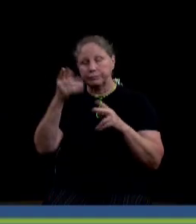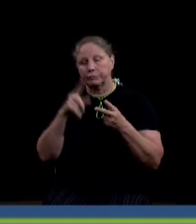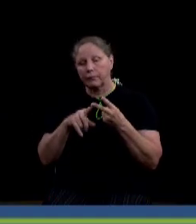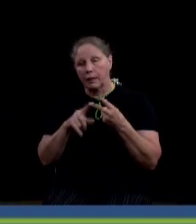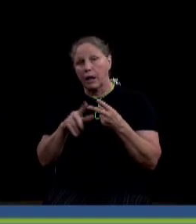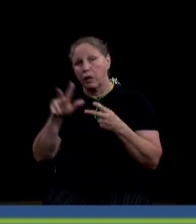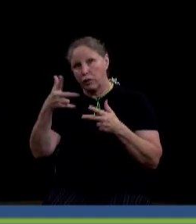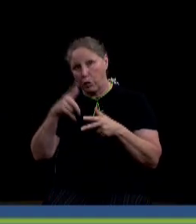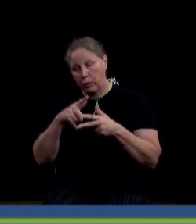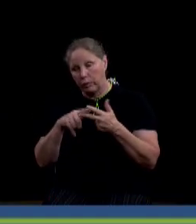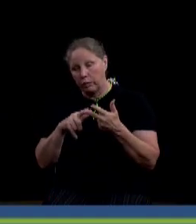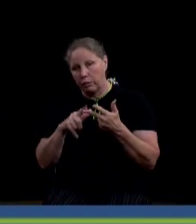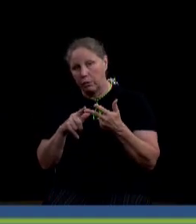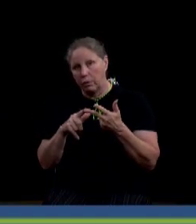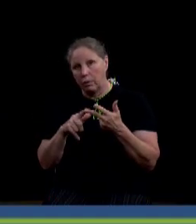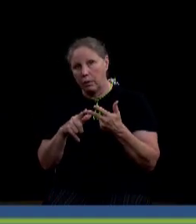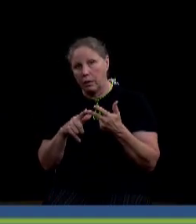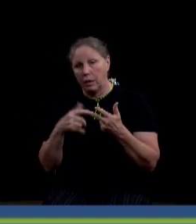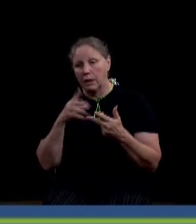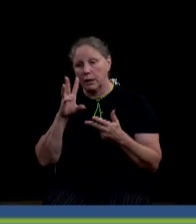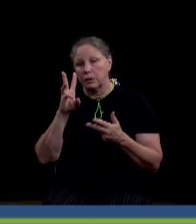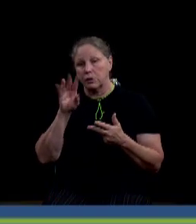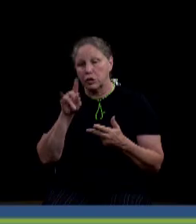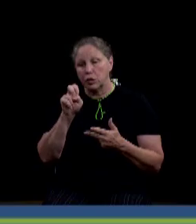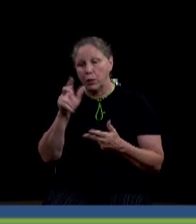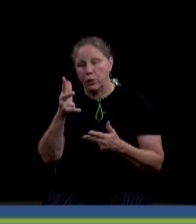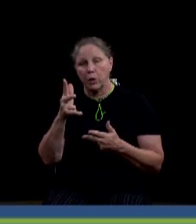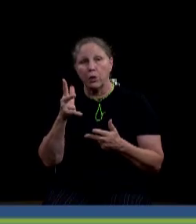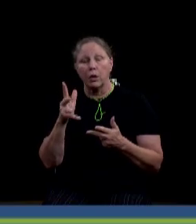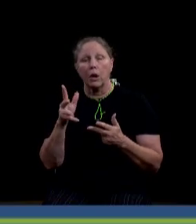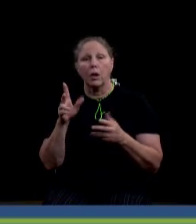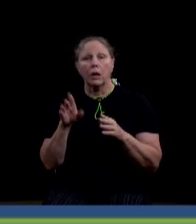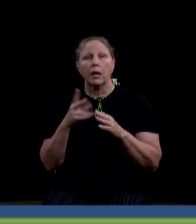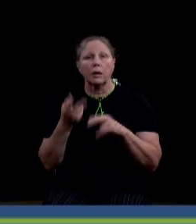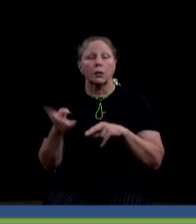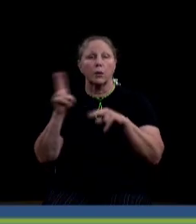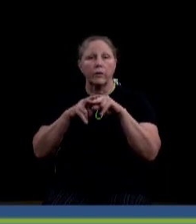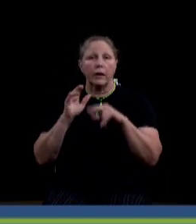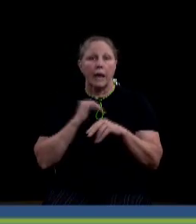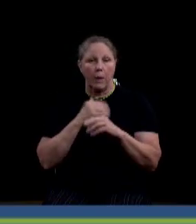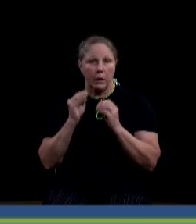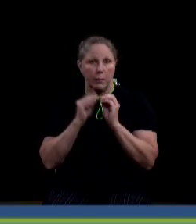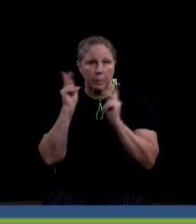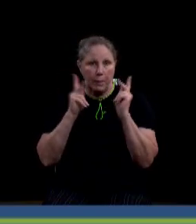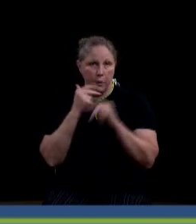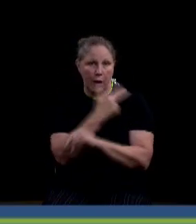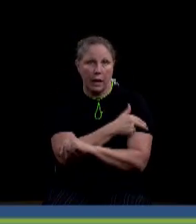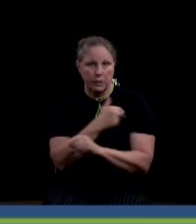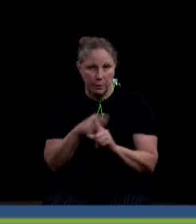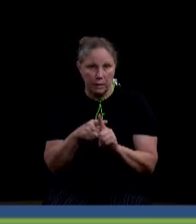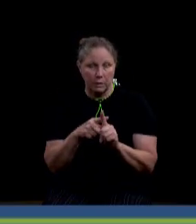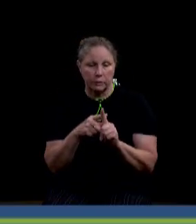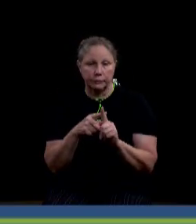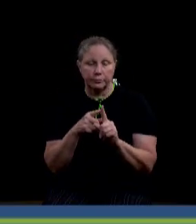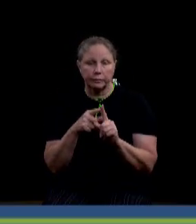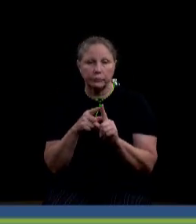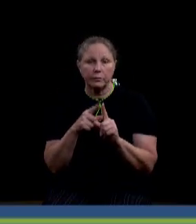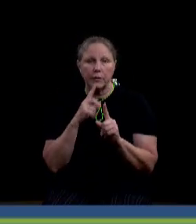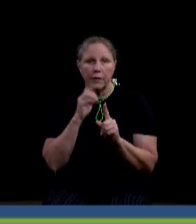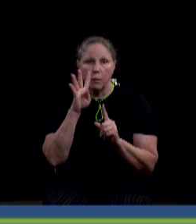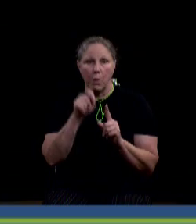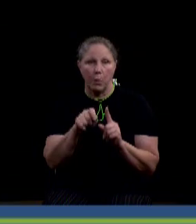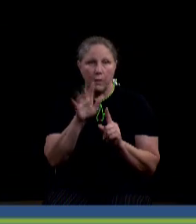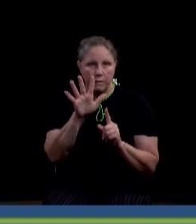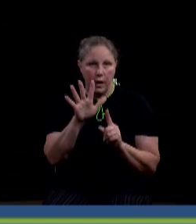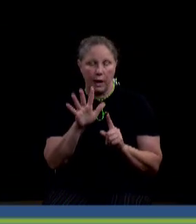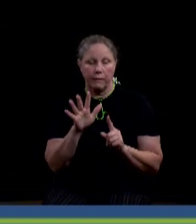we see a significant increase in our hospitalization rate, which is almost at 4.5 at this time. Slide